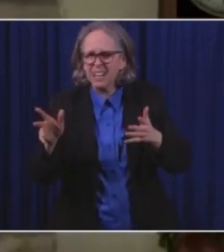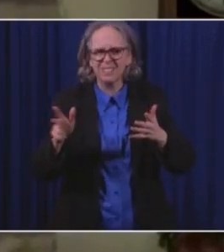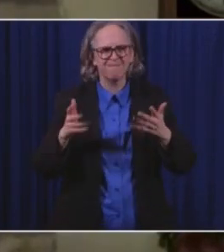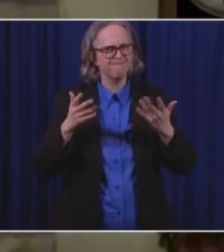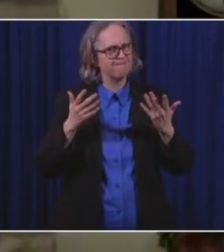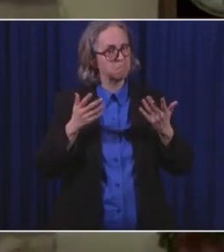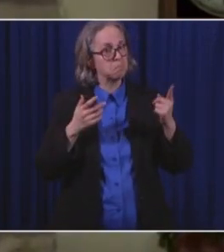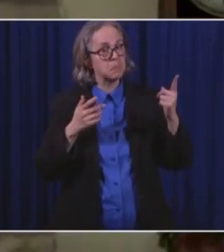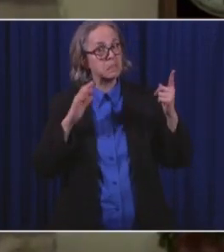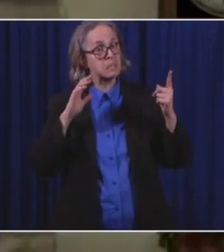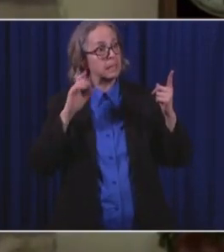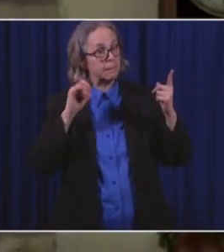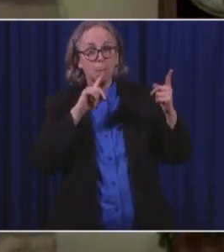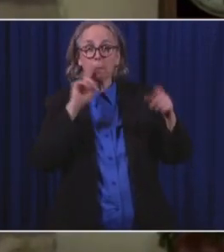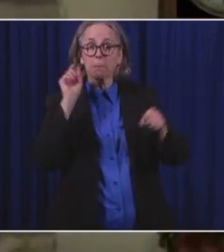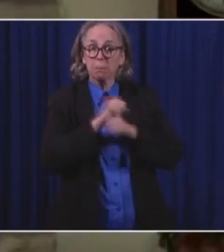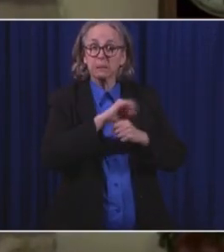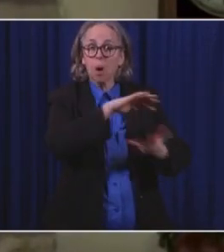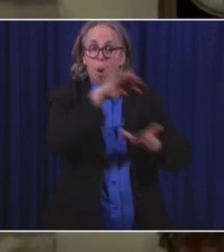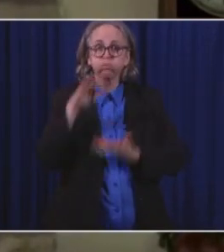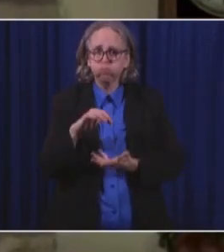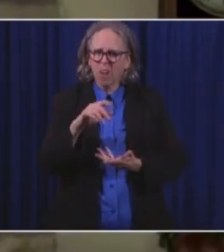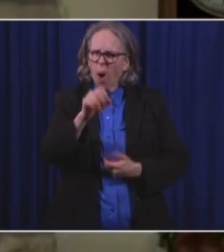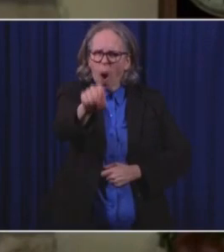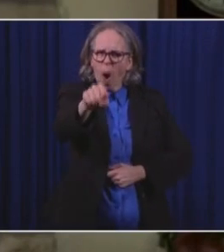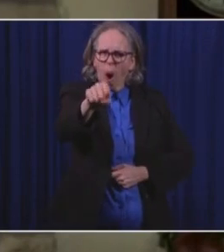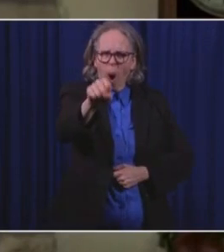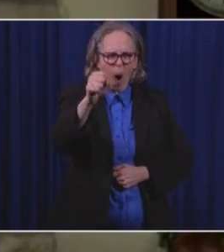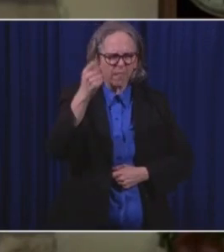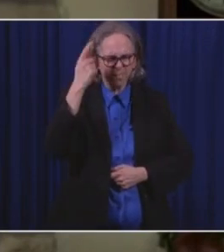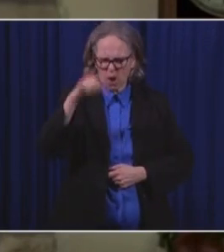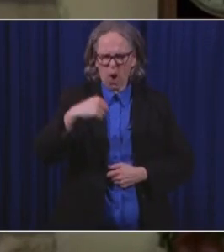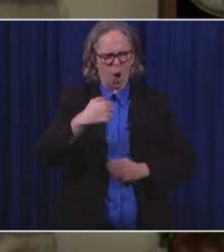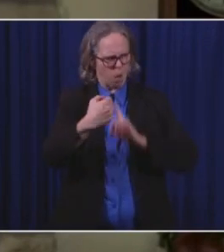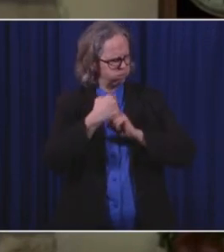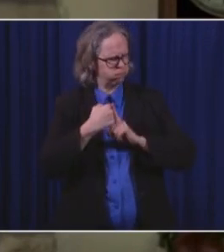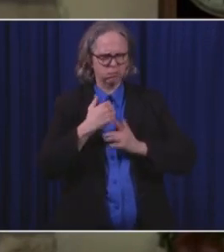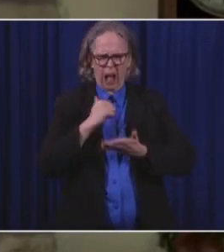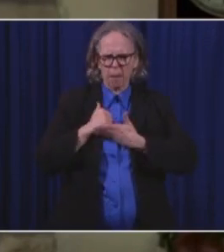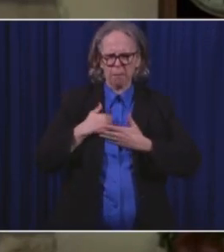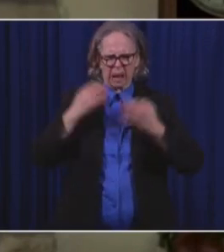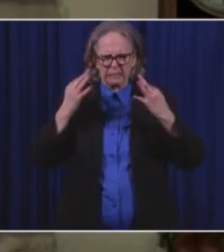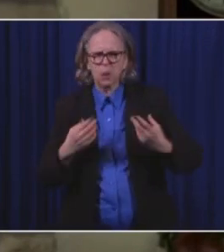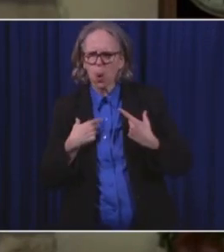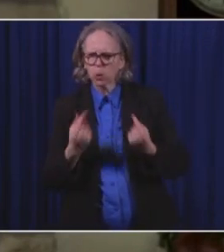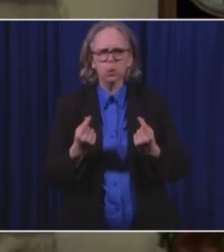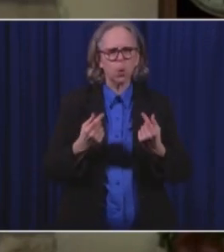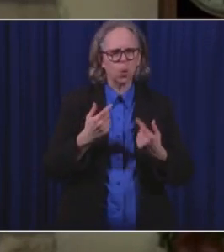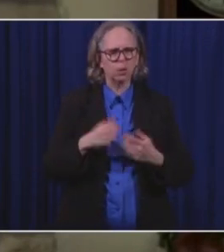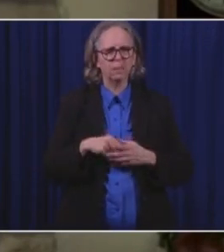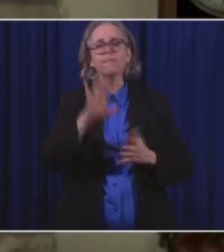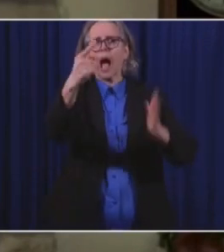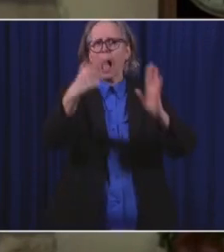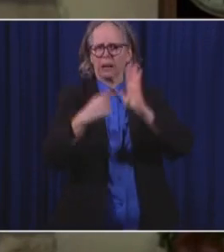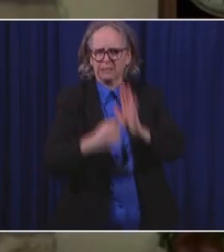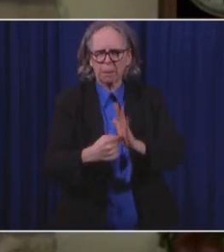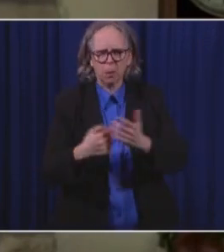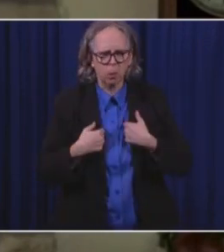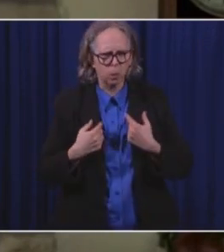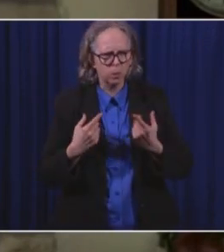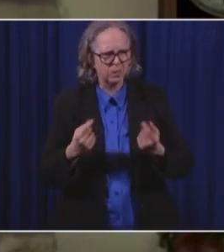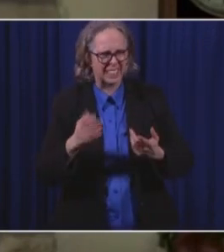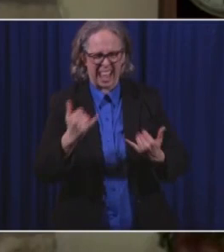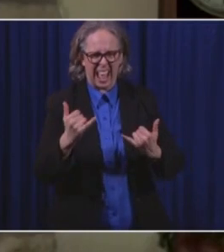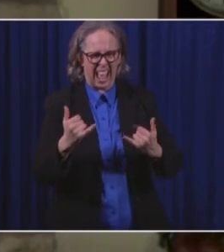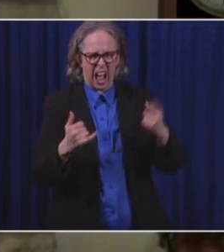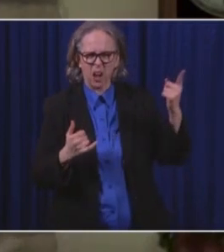that. You know, what we have now is a situation where, you know, without a new bill,